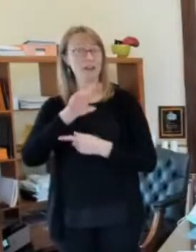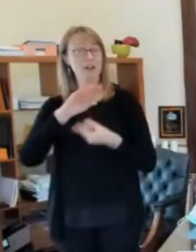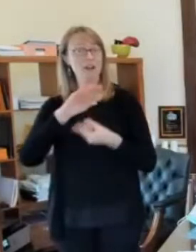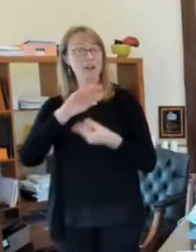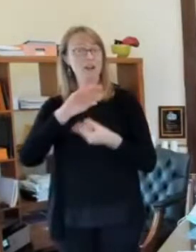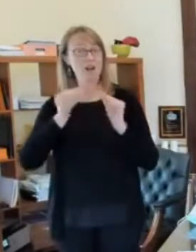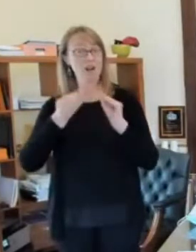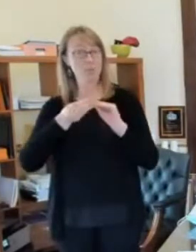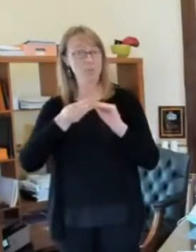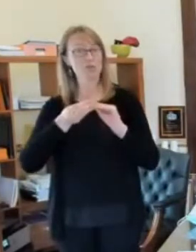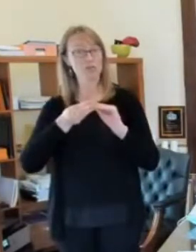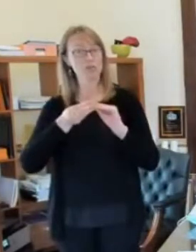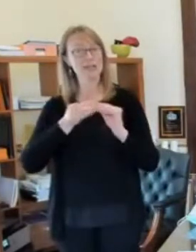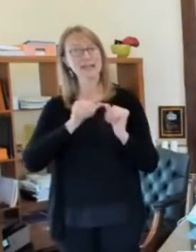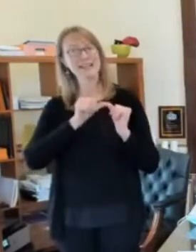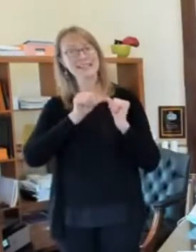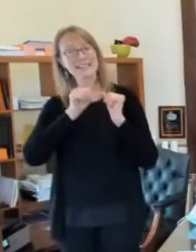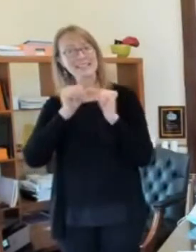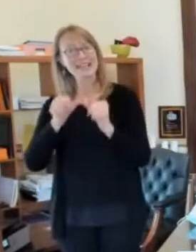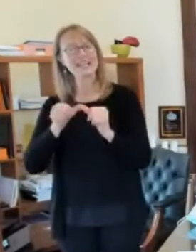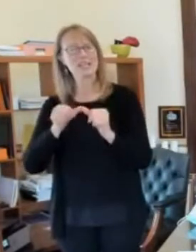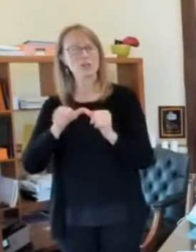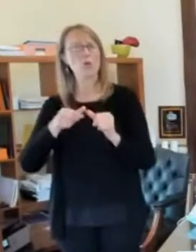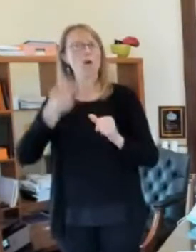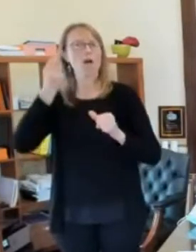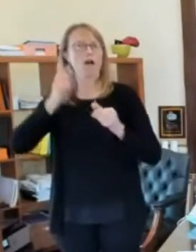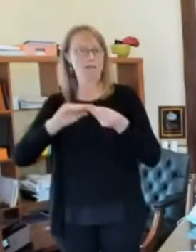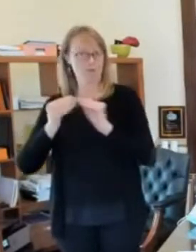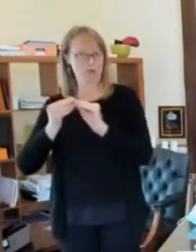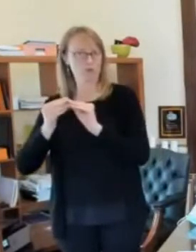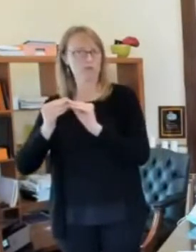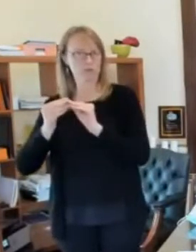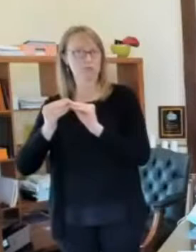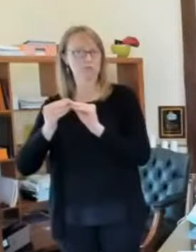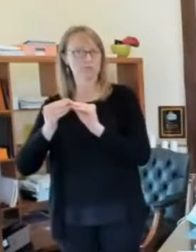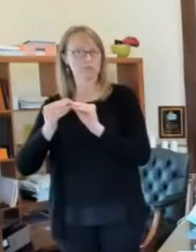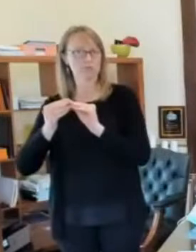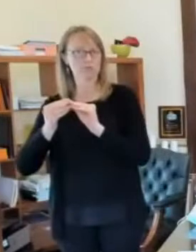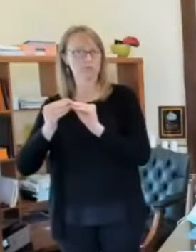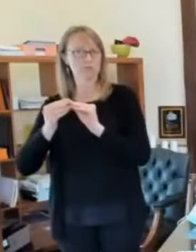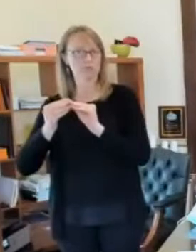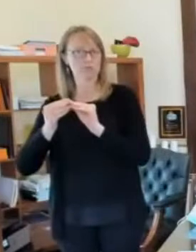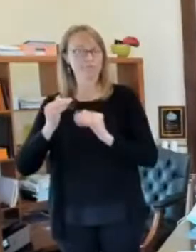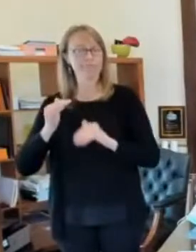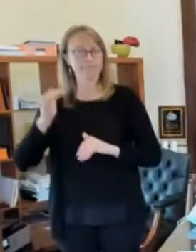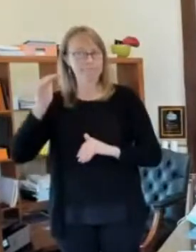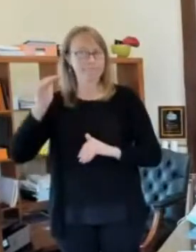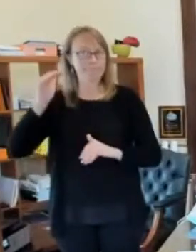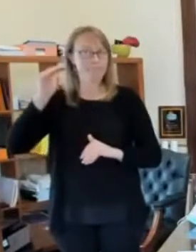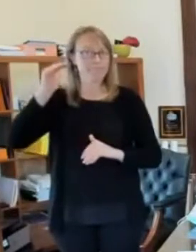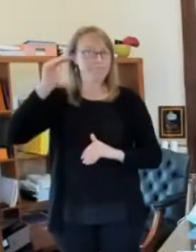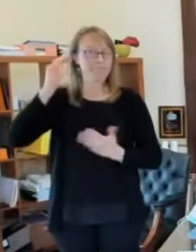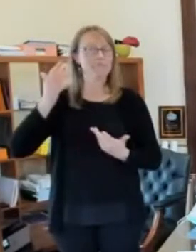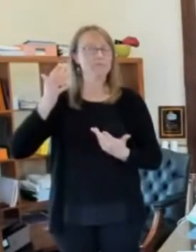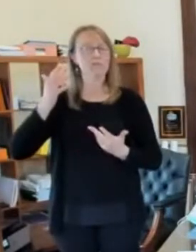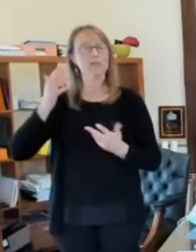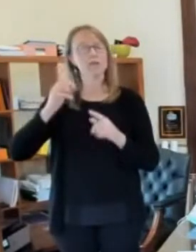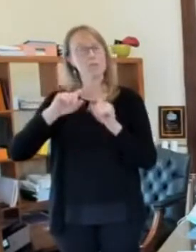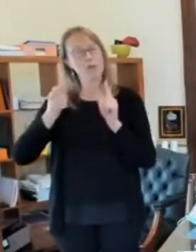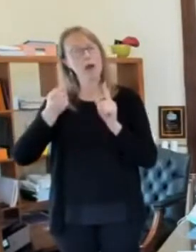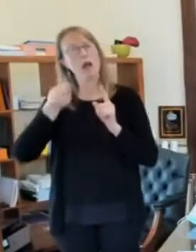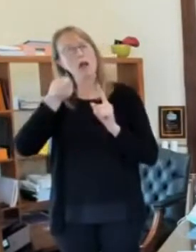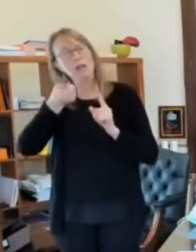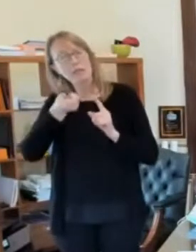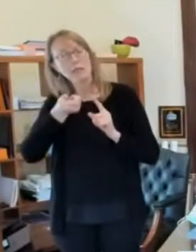continuing to be high, but they are they continue to be a little bit better each